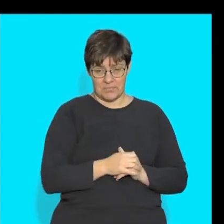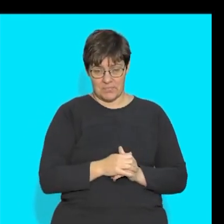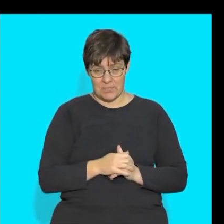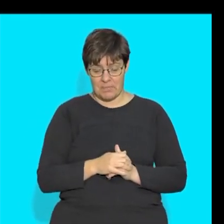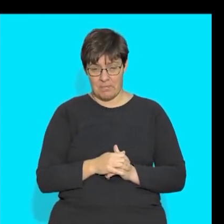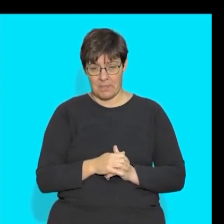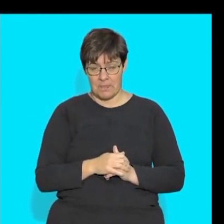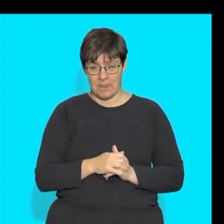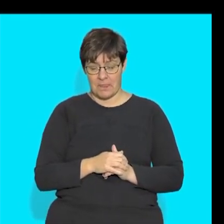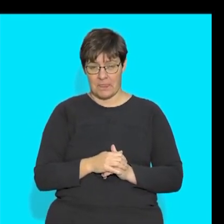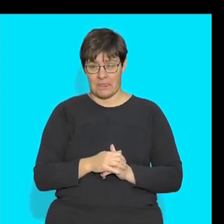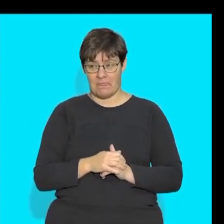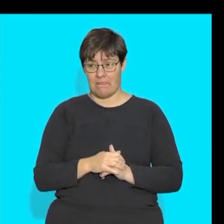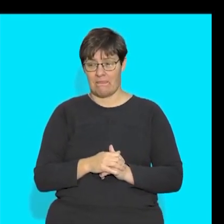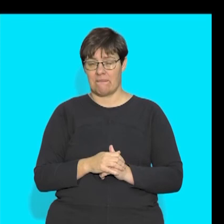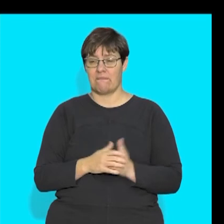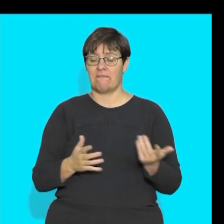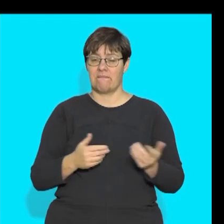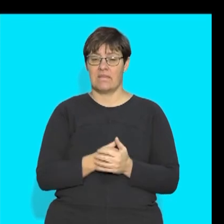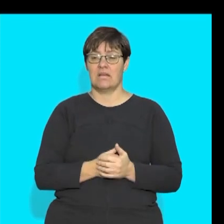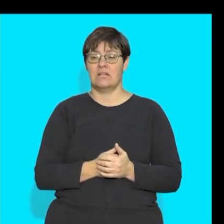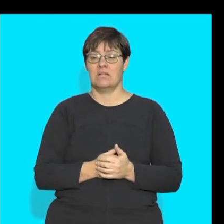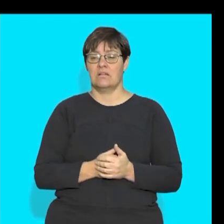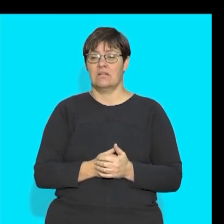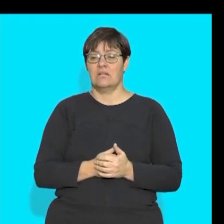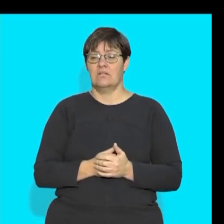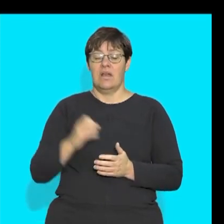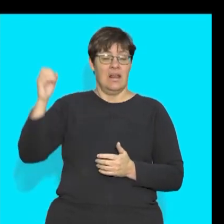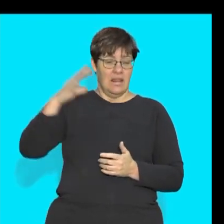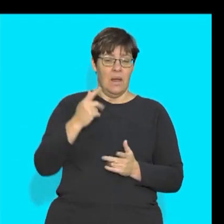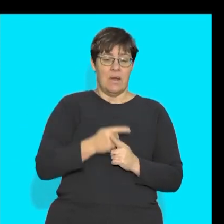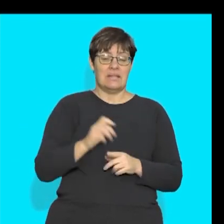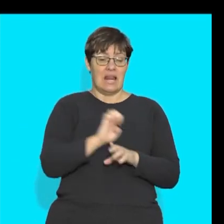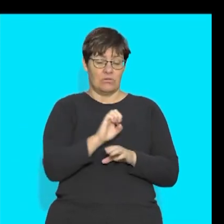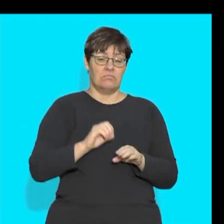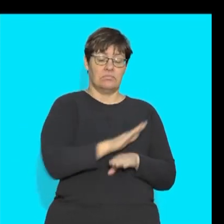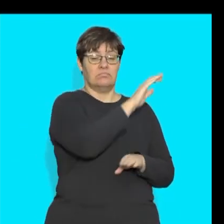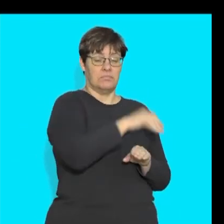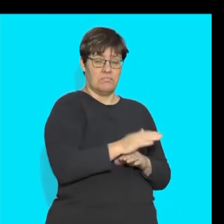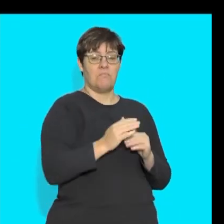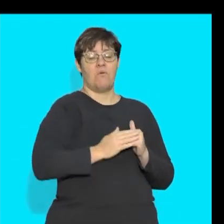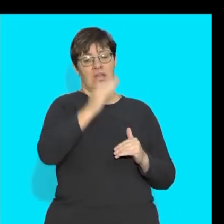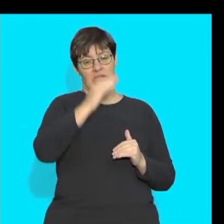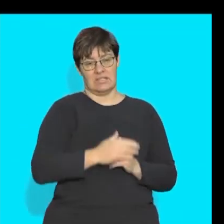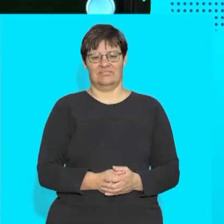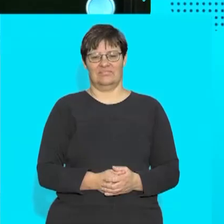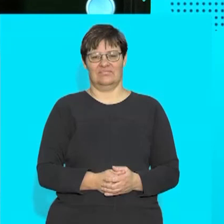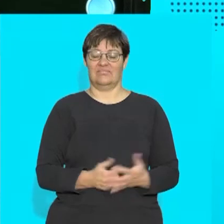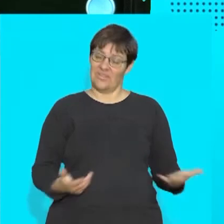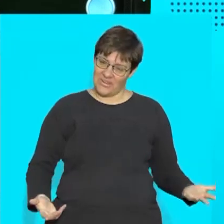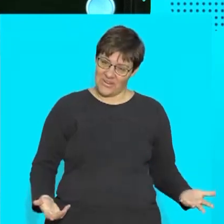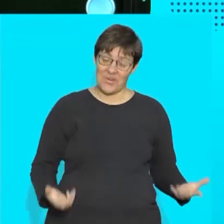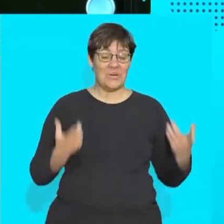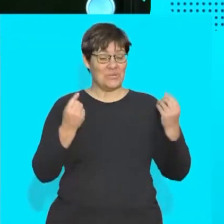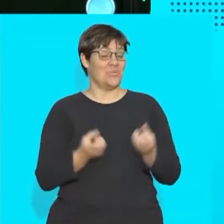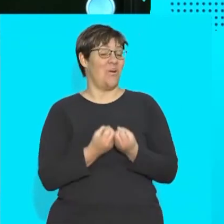Okay. No effect on the kinetic energy, increases the amount of electrons emitted per second.